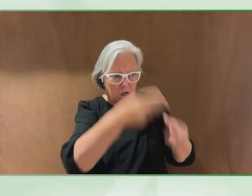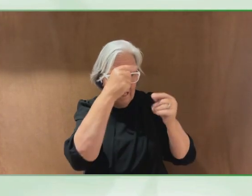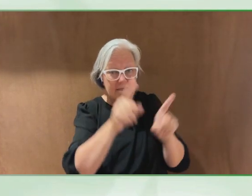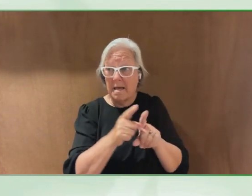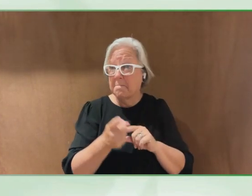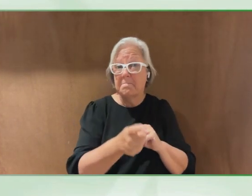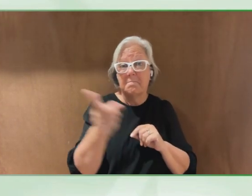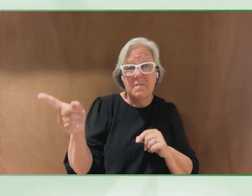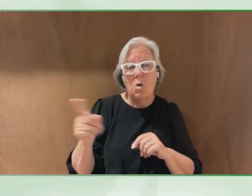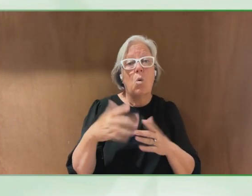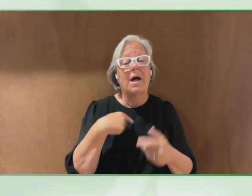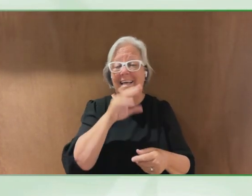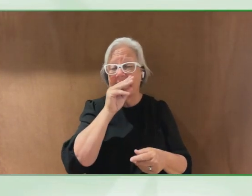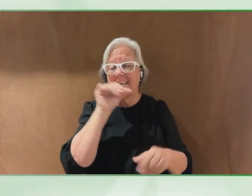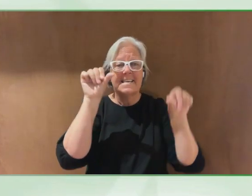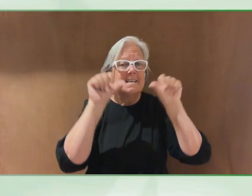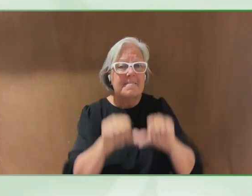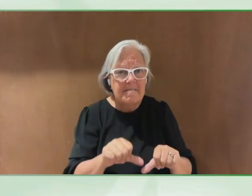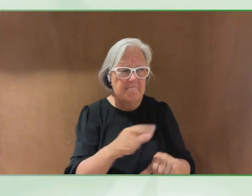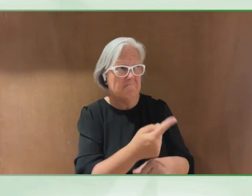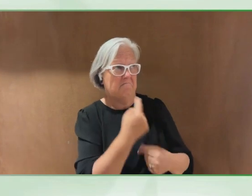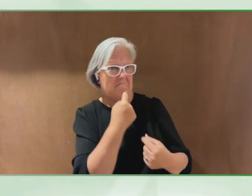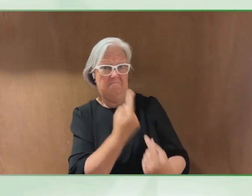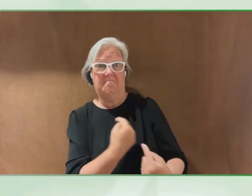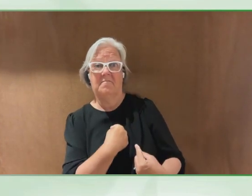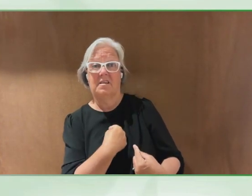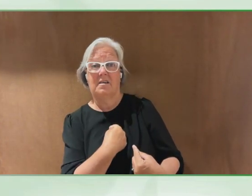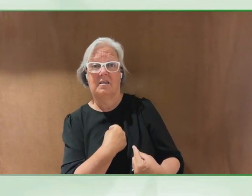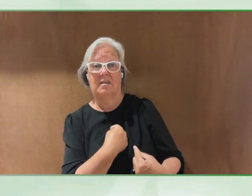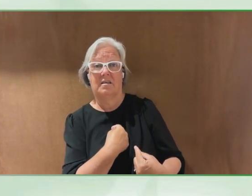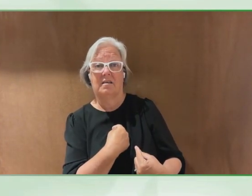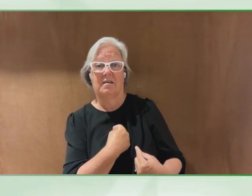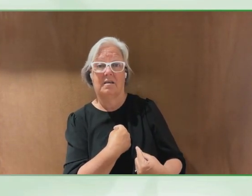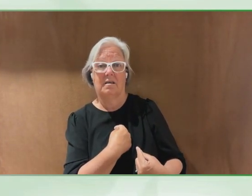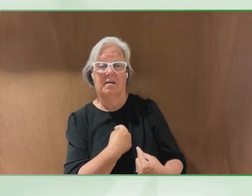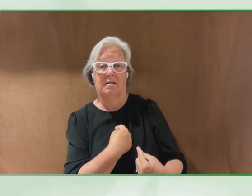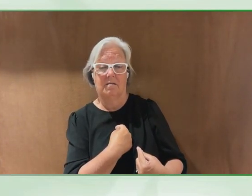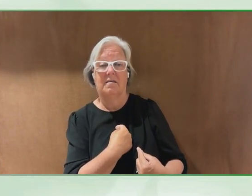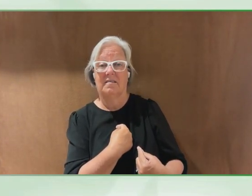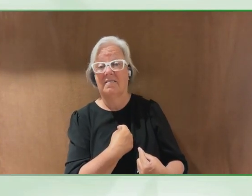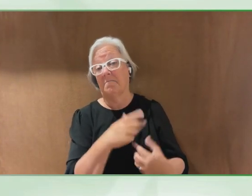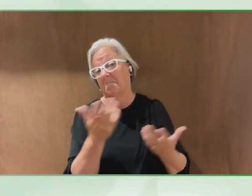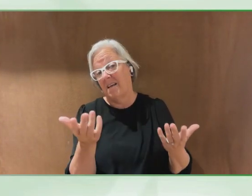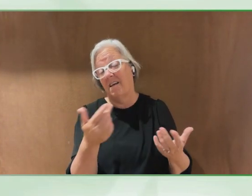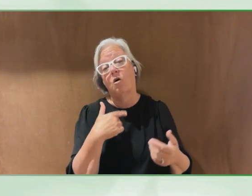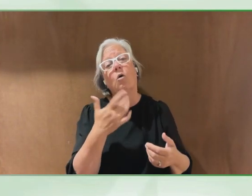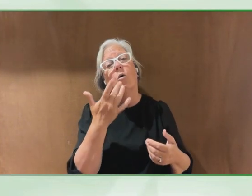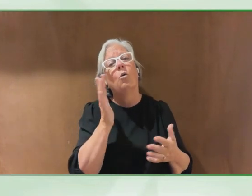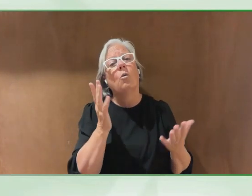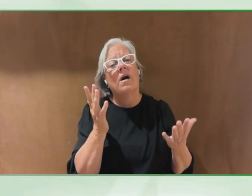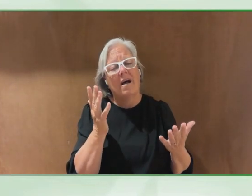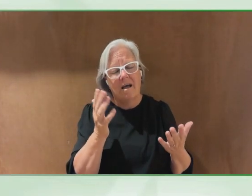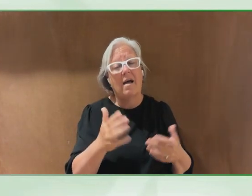either. And fundamentally, I was very lucky that I had good advocating parents which